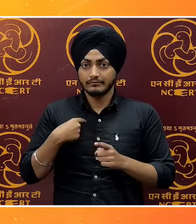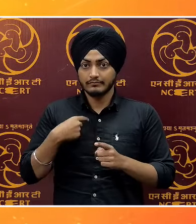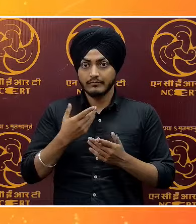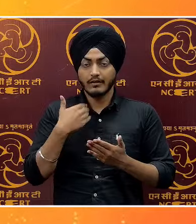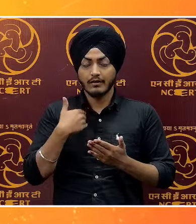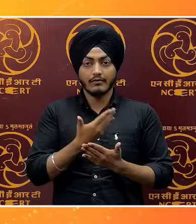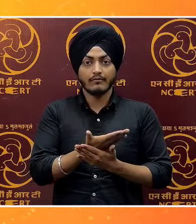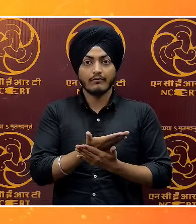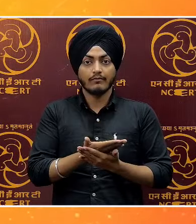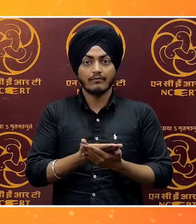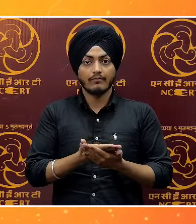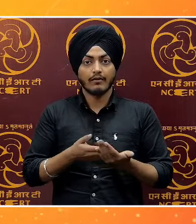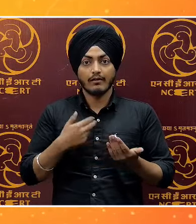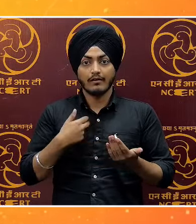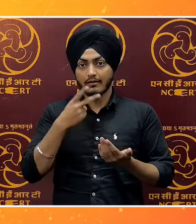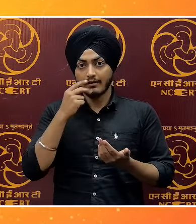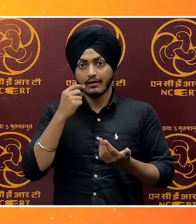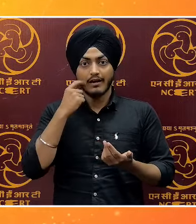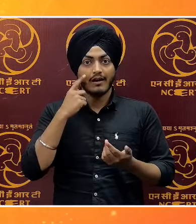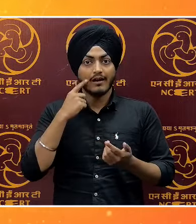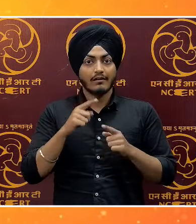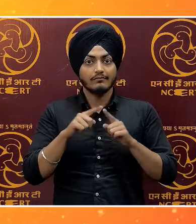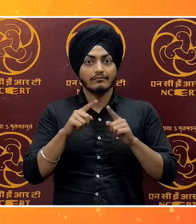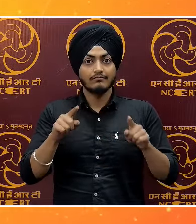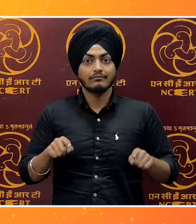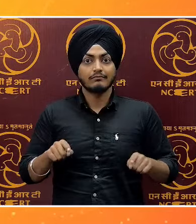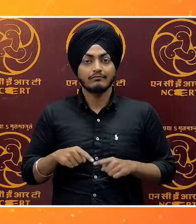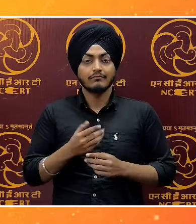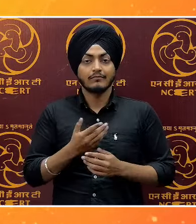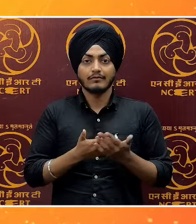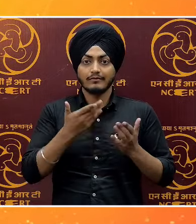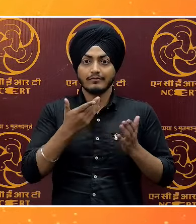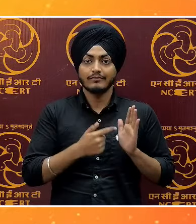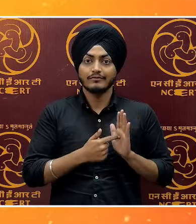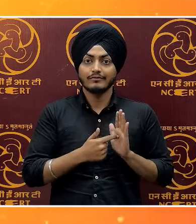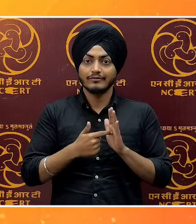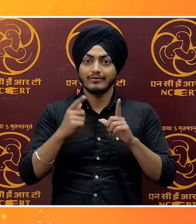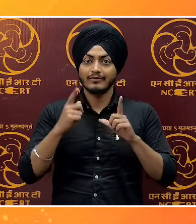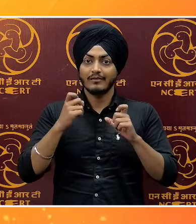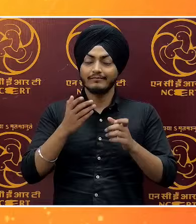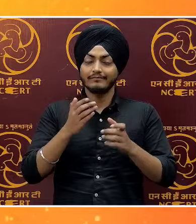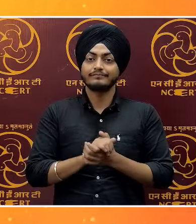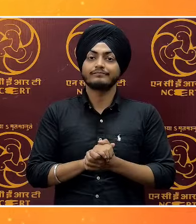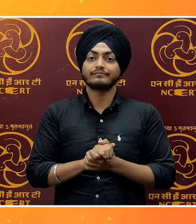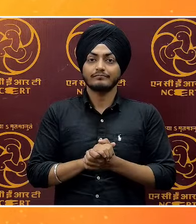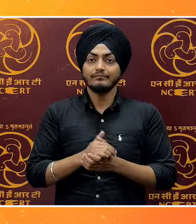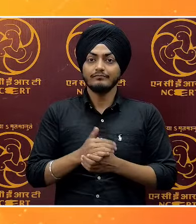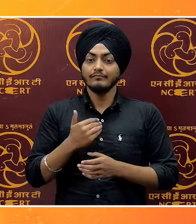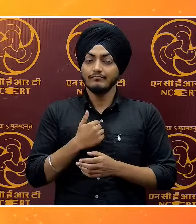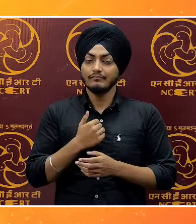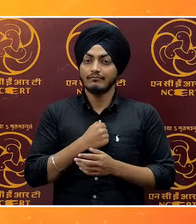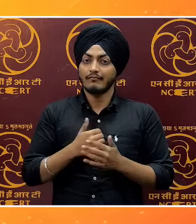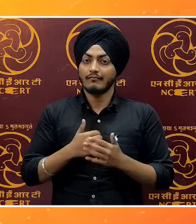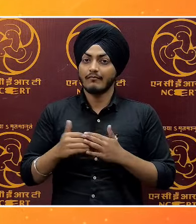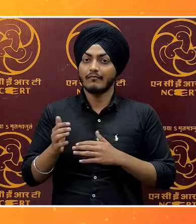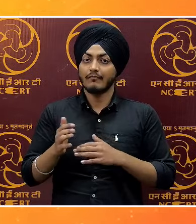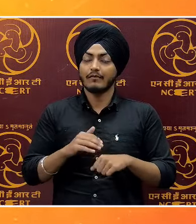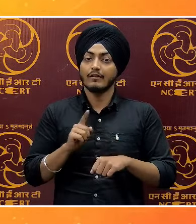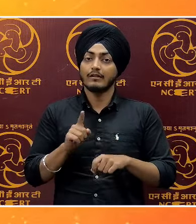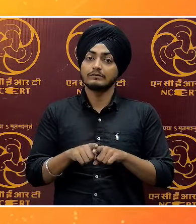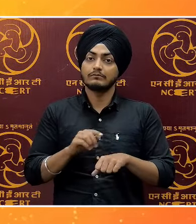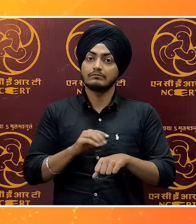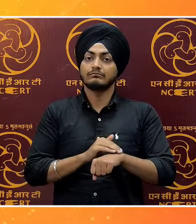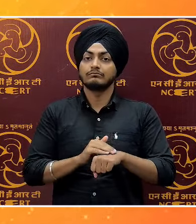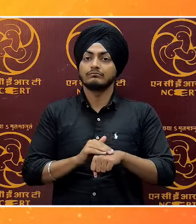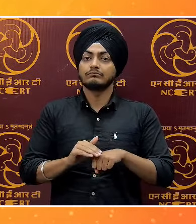out Okay. of this picture. Here you can see in the camera, and I have made it tactile.